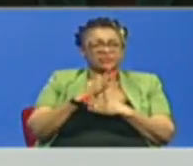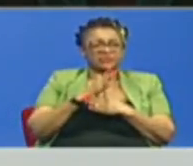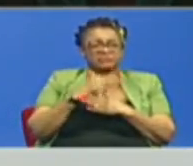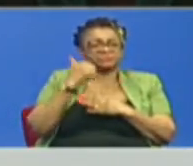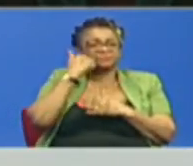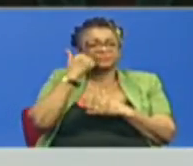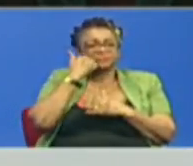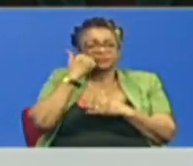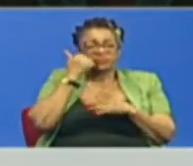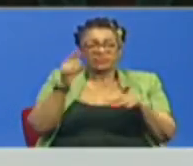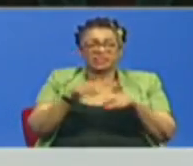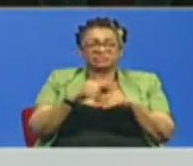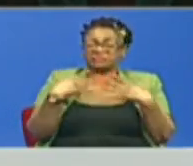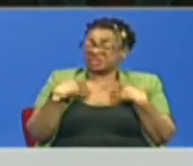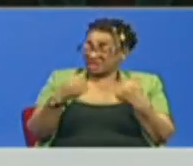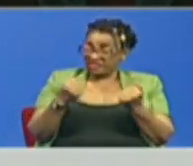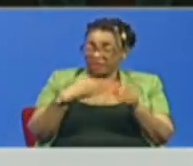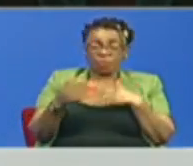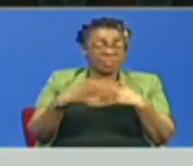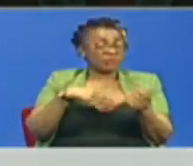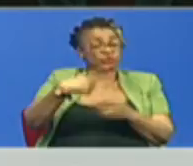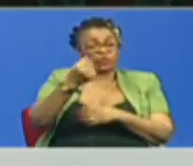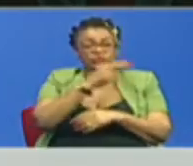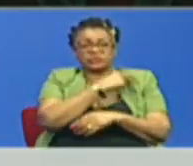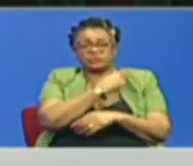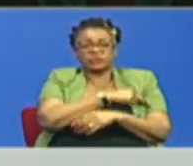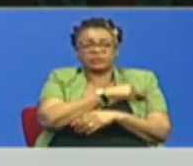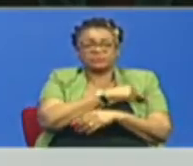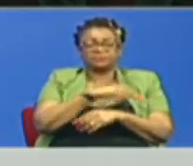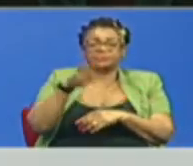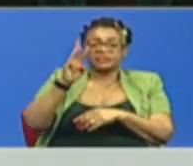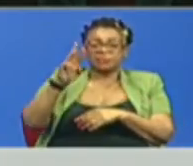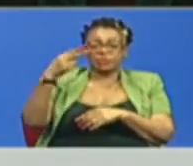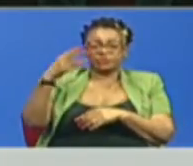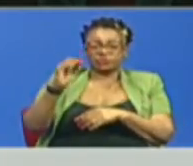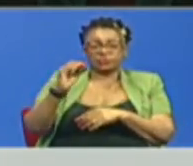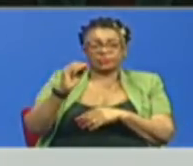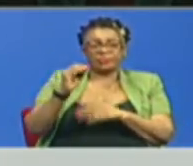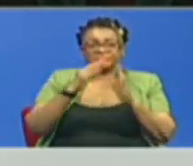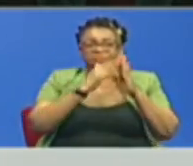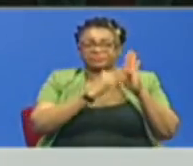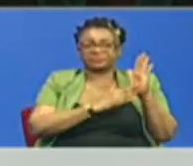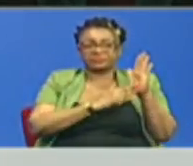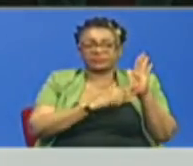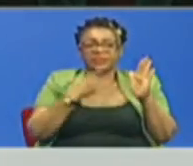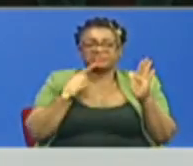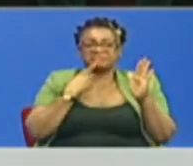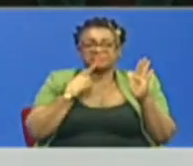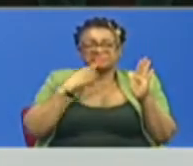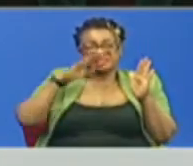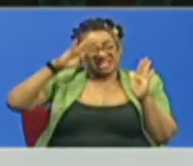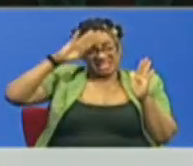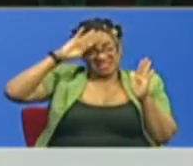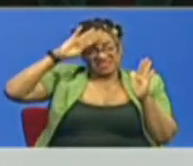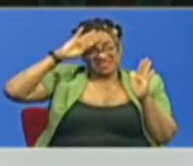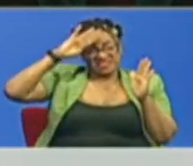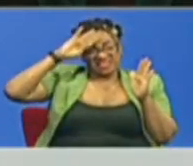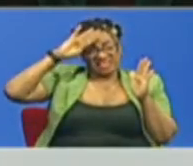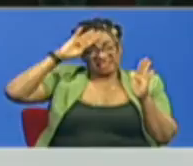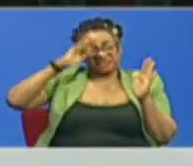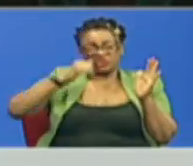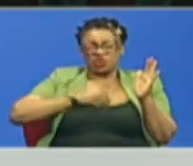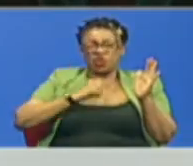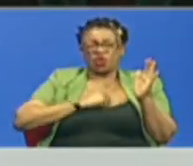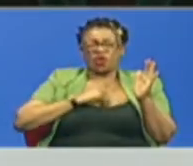recover without hospitalization. Now, the World Health Organization lists them as fever, a dry cough and